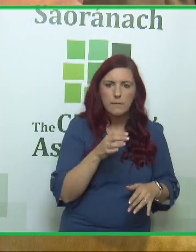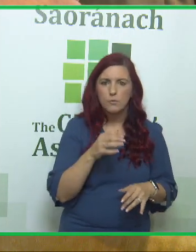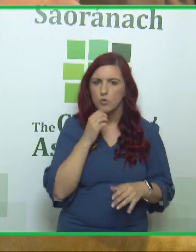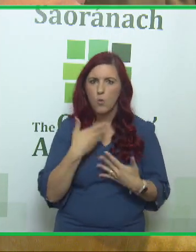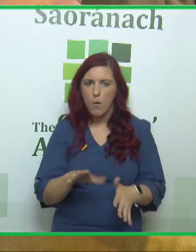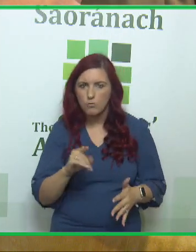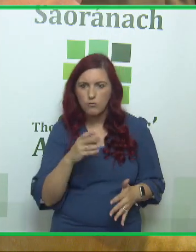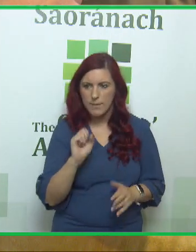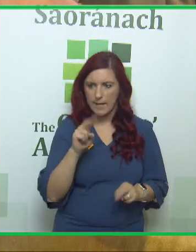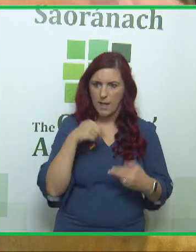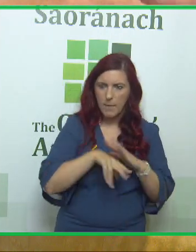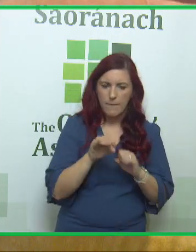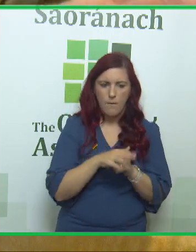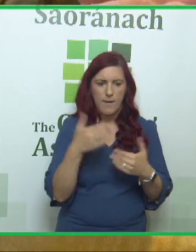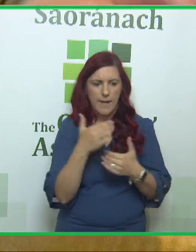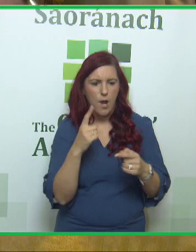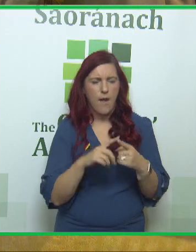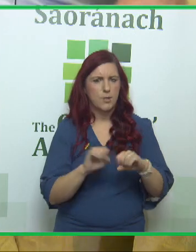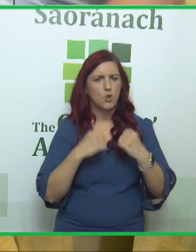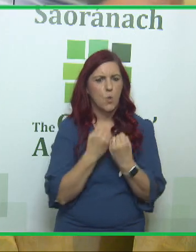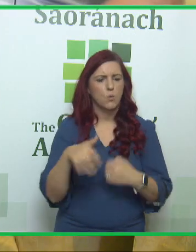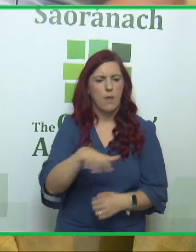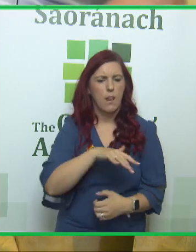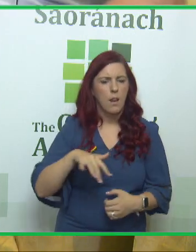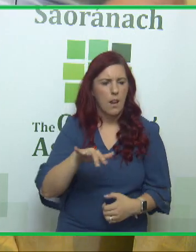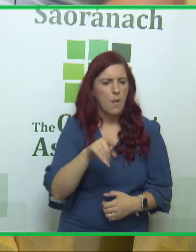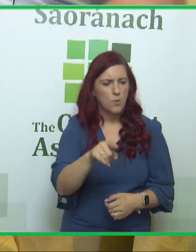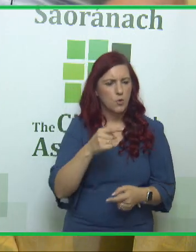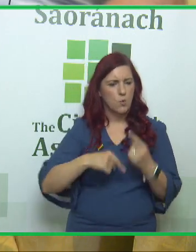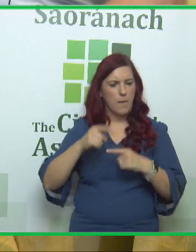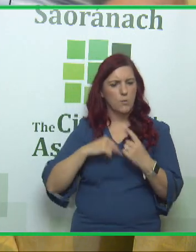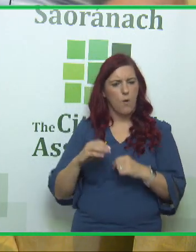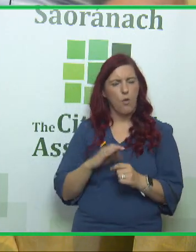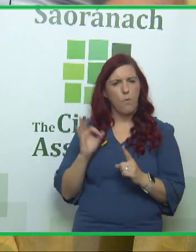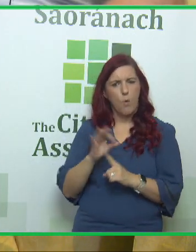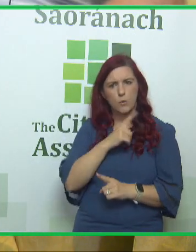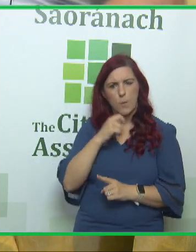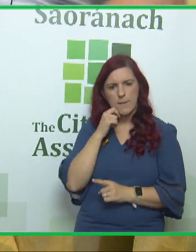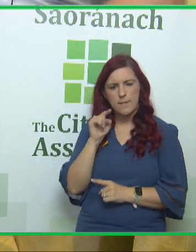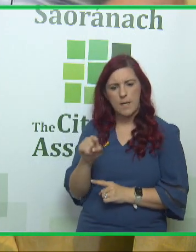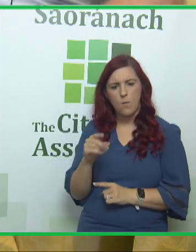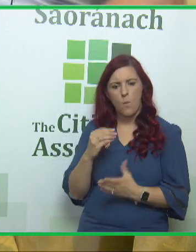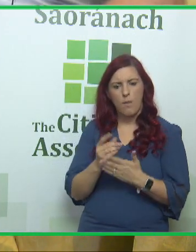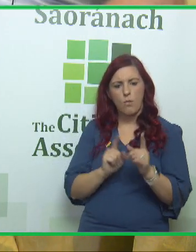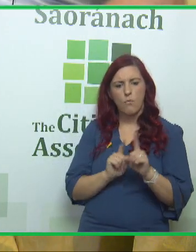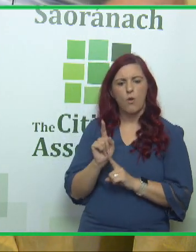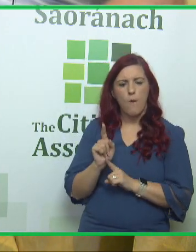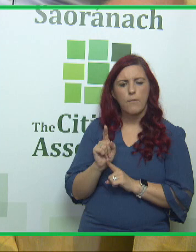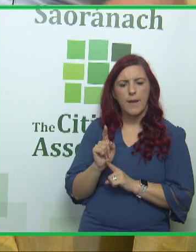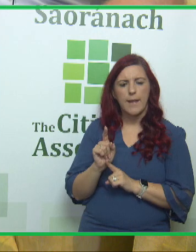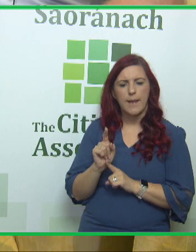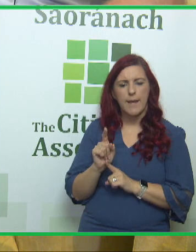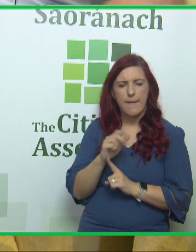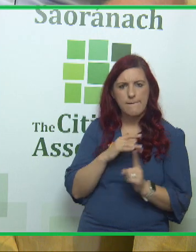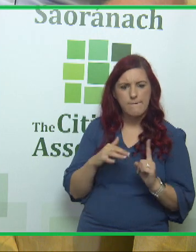and they can also socialise as well. But just to go back to your other point is that with the Recovery Academy of Ireland, we